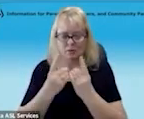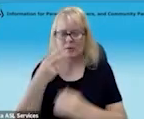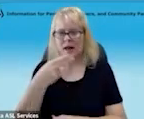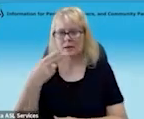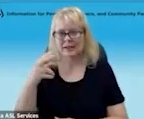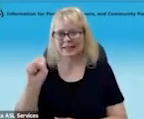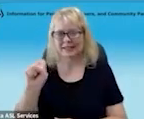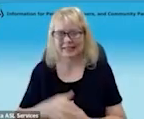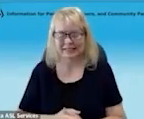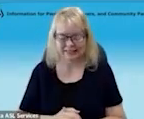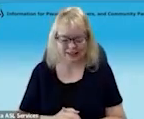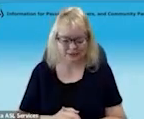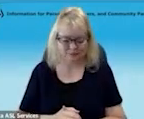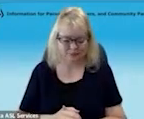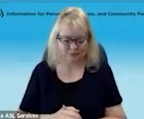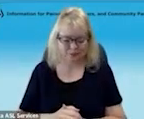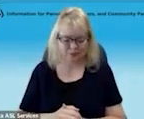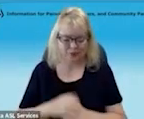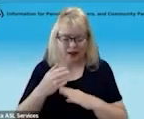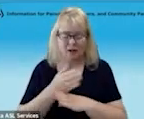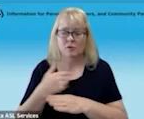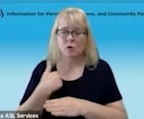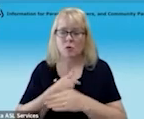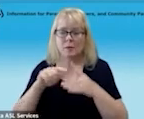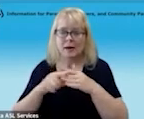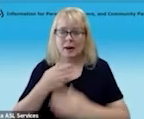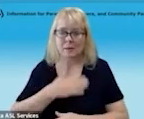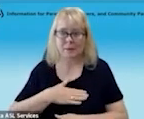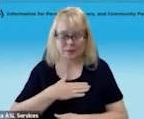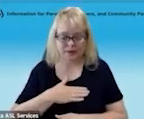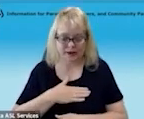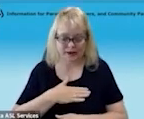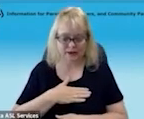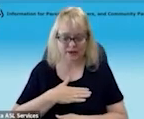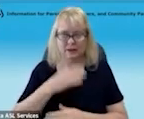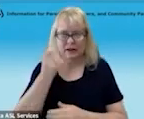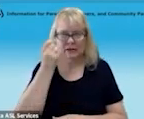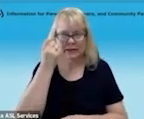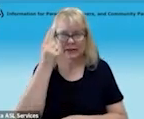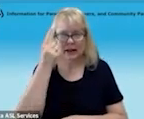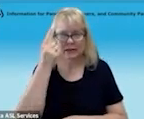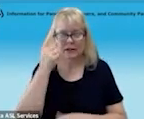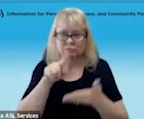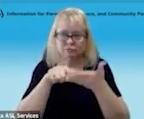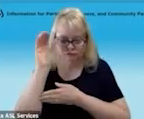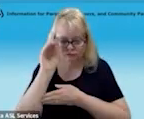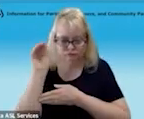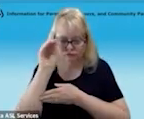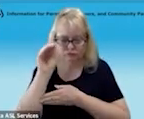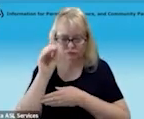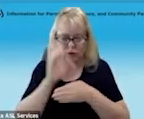for Programs with the Office of Minority Health at the U.S. Department of Health and Human Services, and your webinar